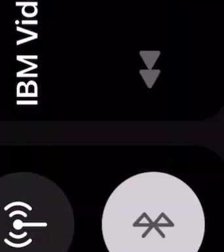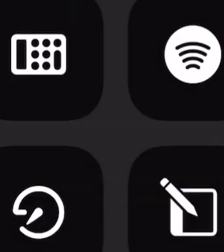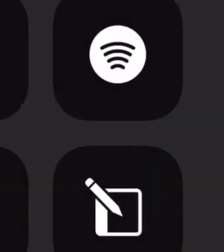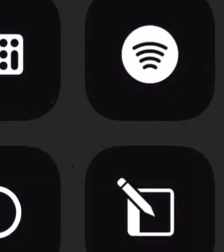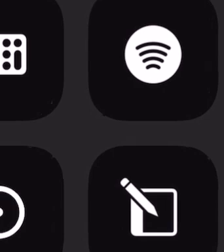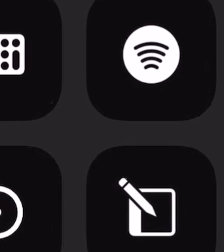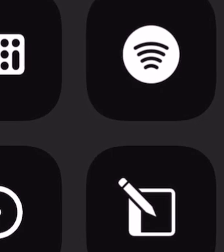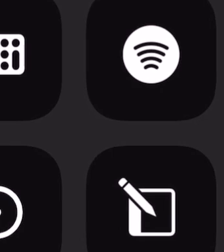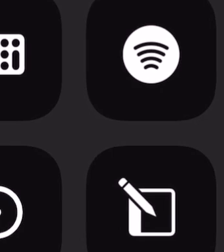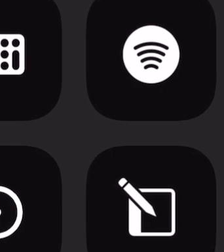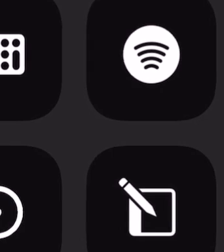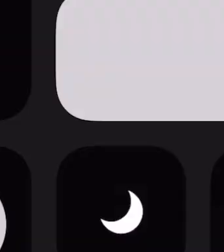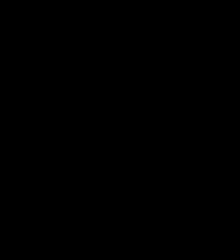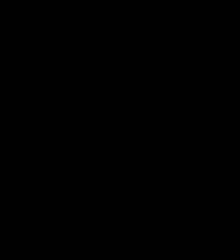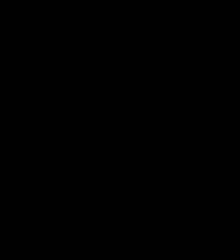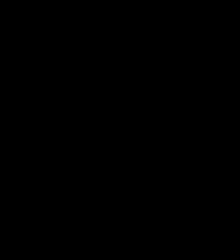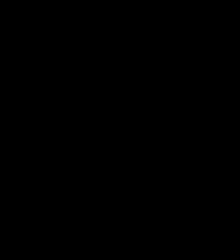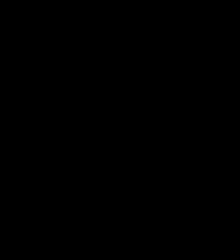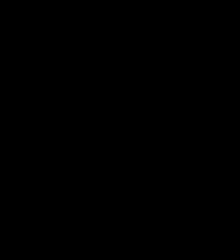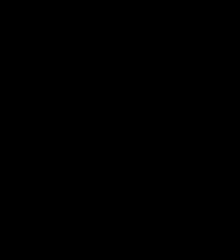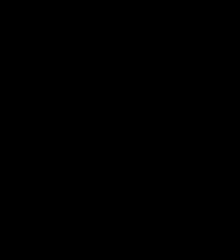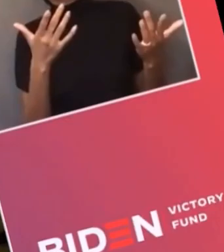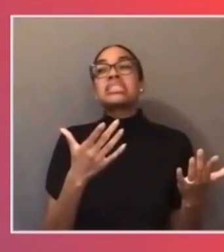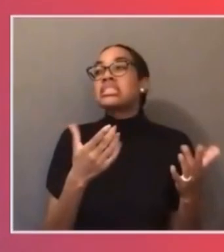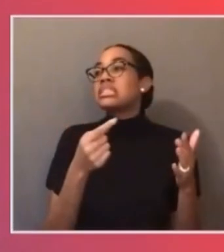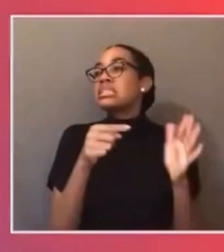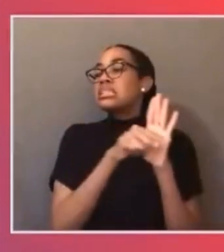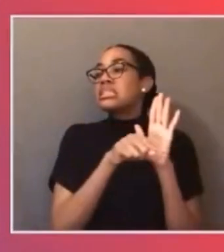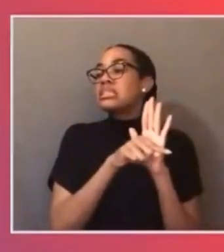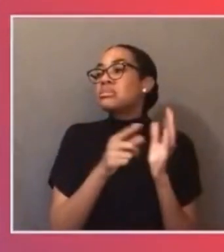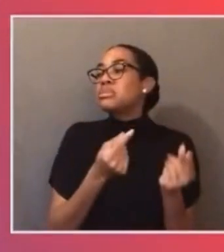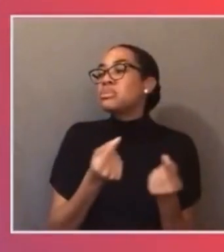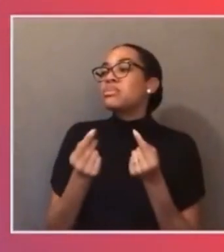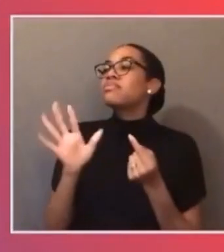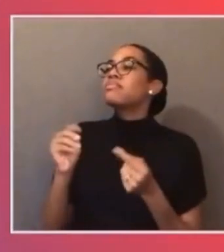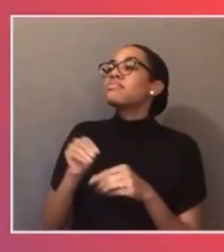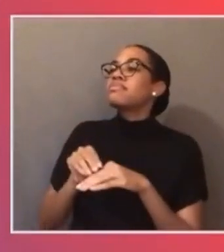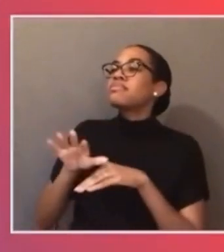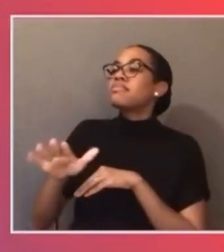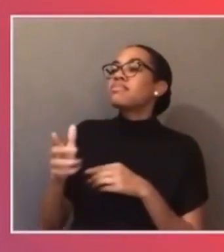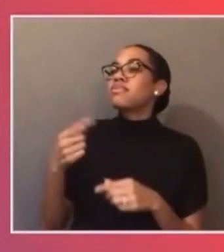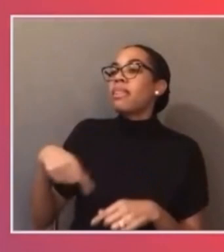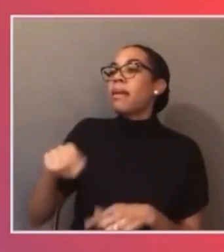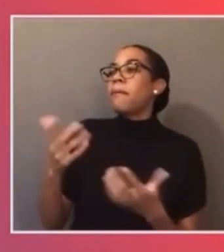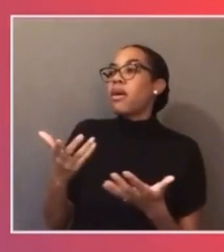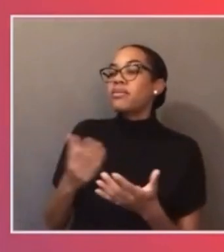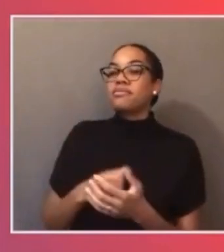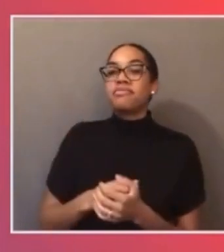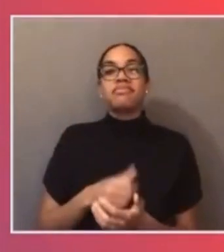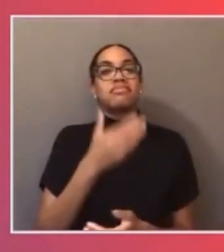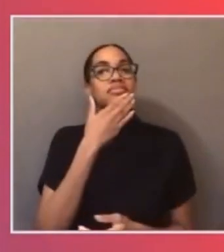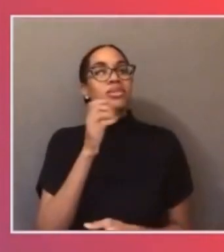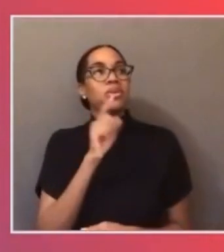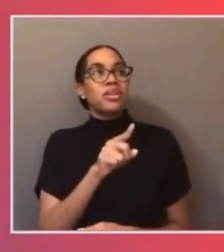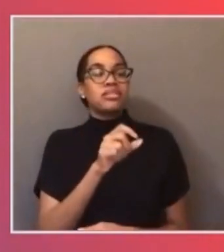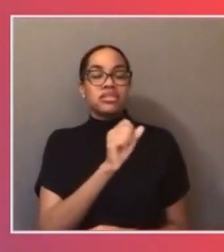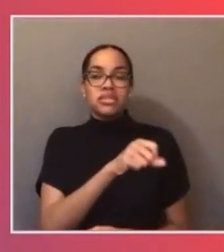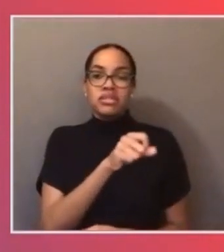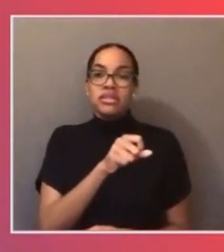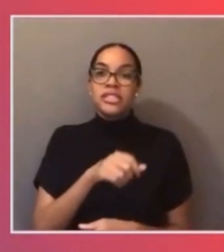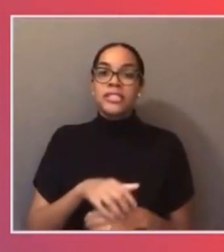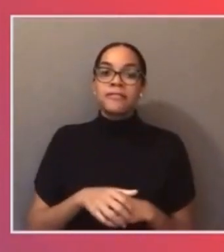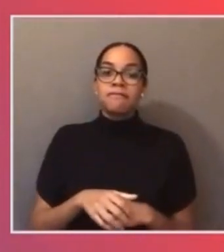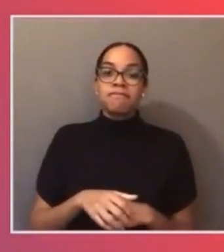Yeah, that's a great. I love that question, and thank you, Zoe. And I couldn't agree with you more. The power of sisterhood, and it's the